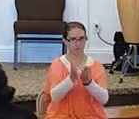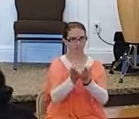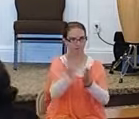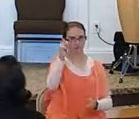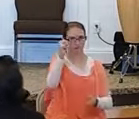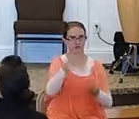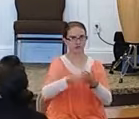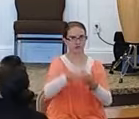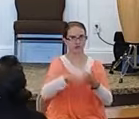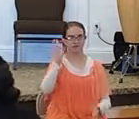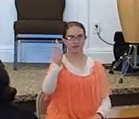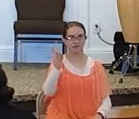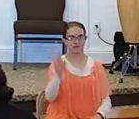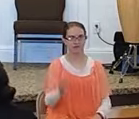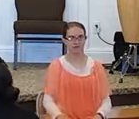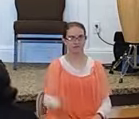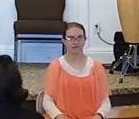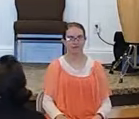chapter 8.